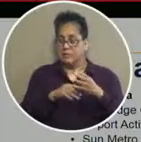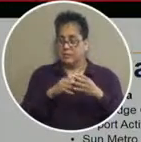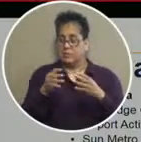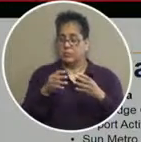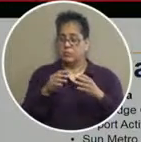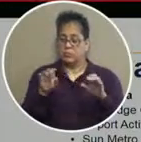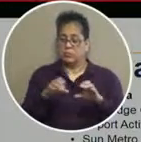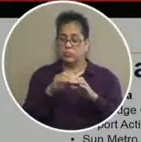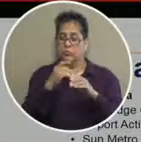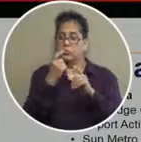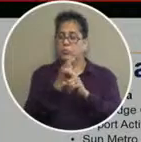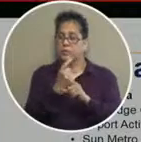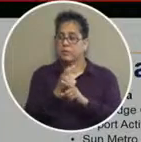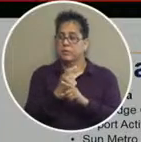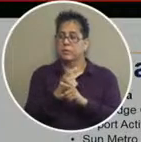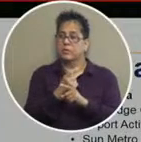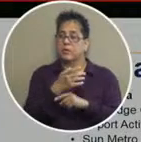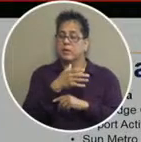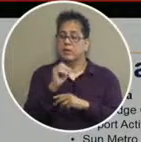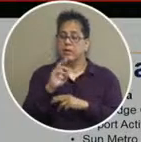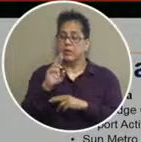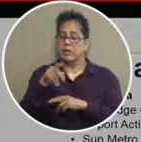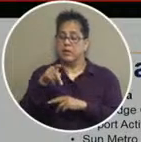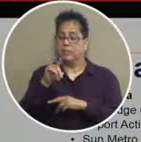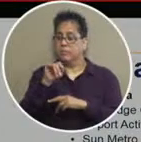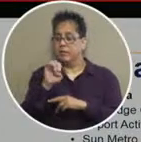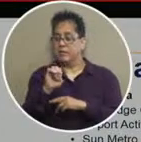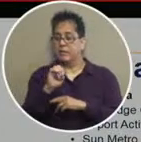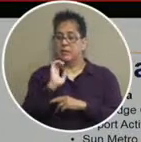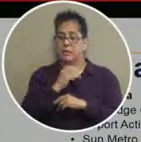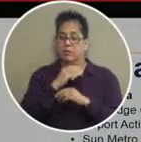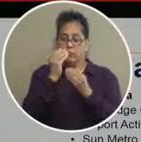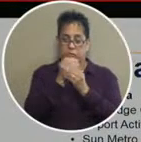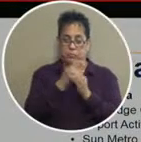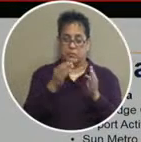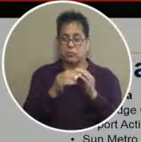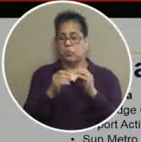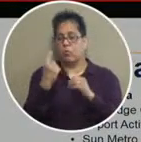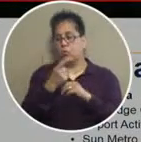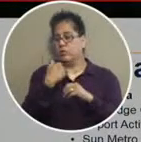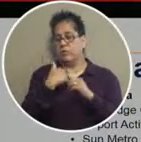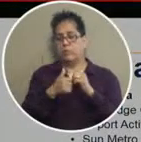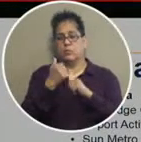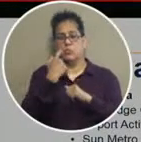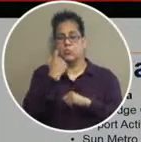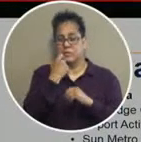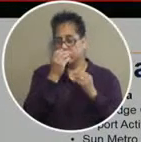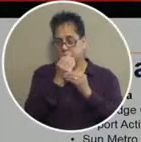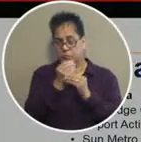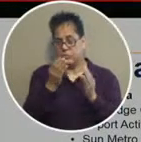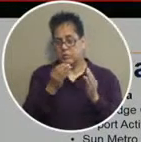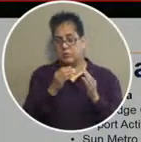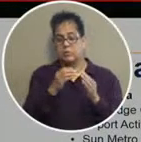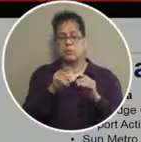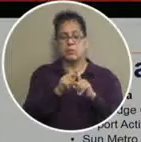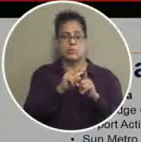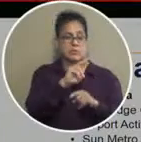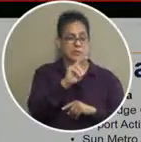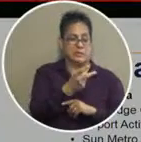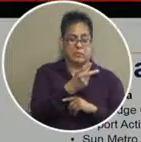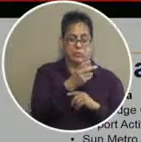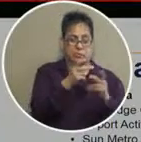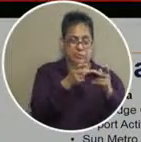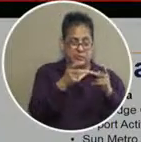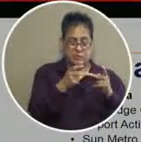city to do regular data downloads and update our information, so we always have the latest data available. We're also collecting data from secondary data sources from